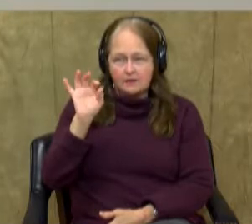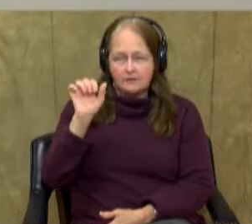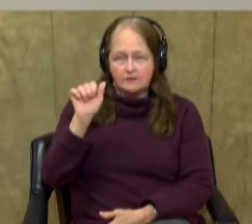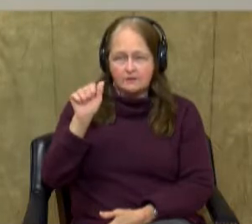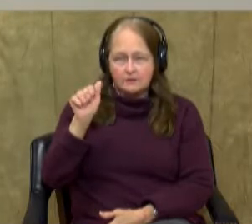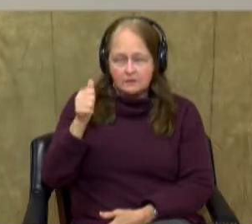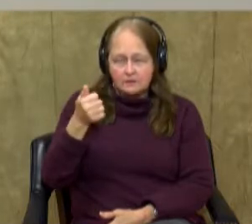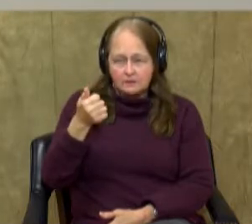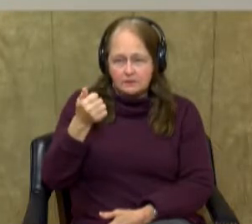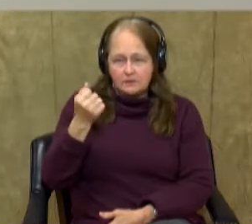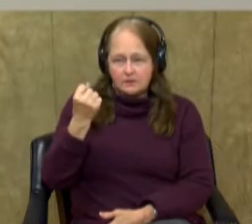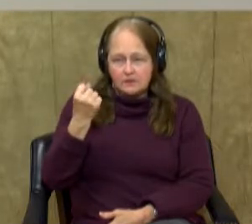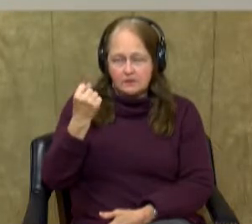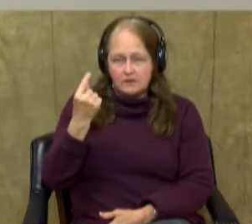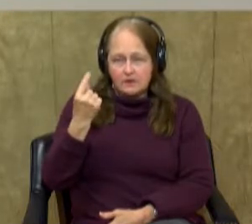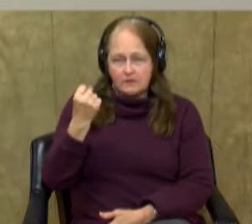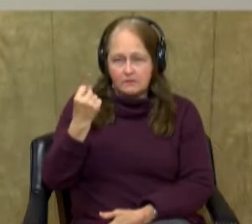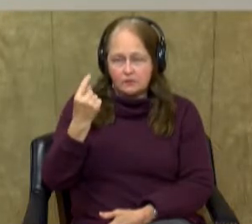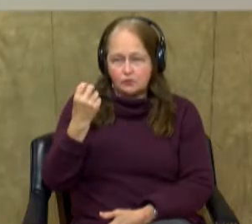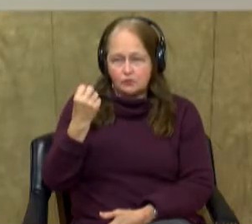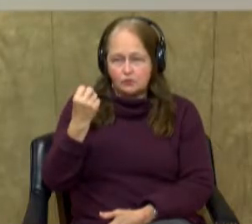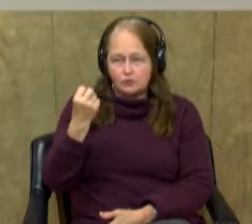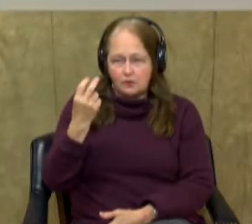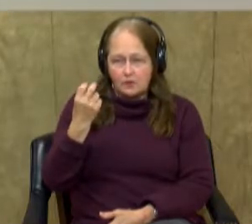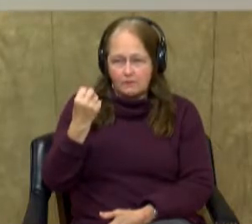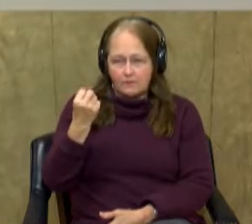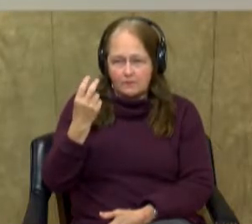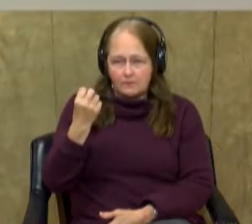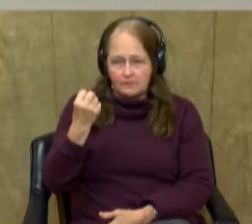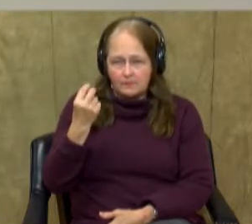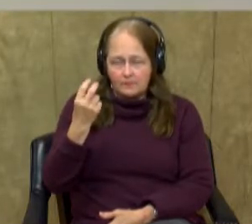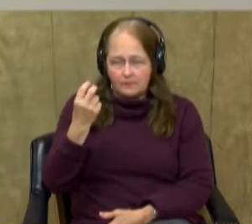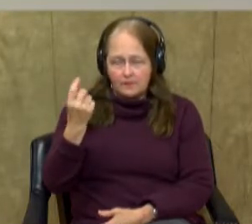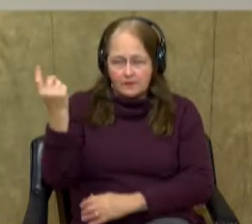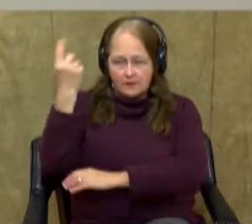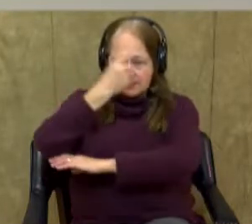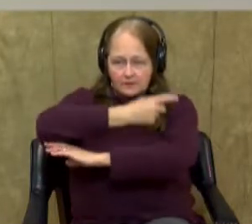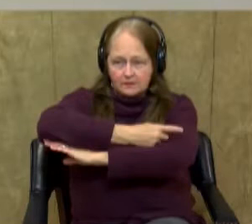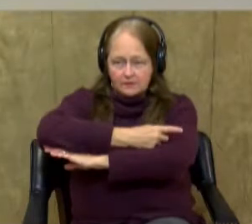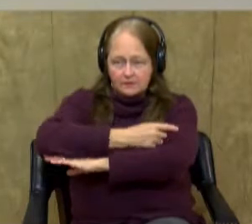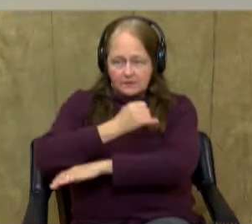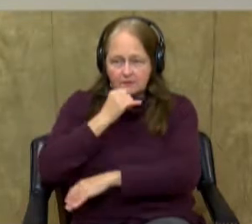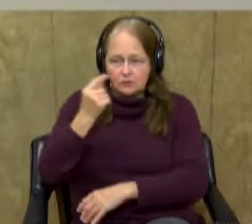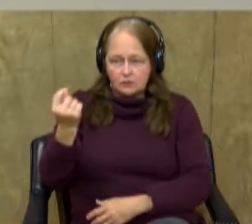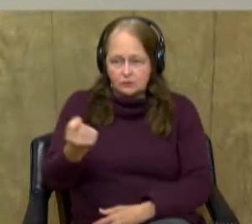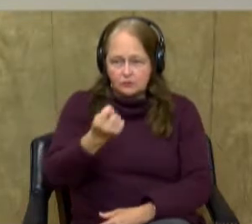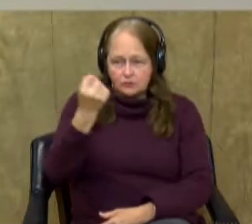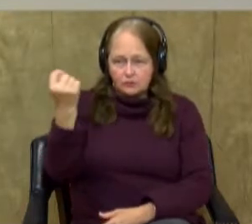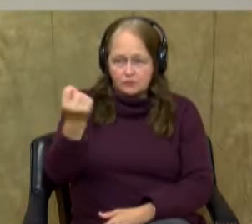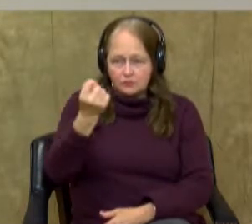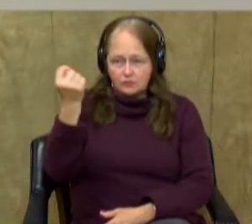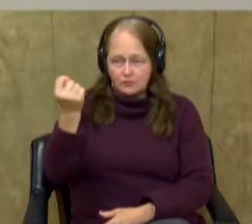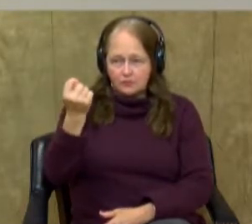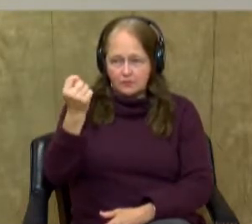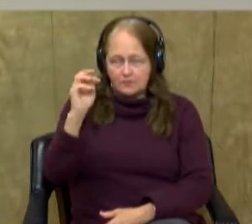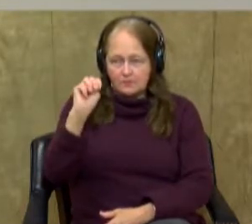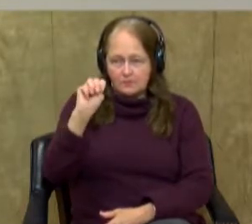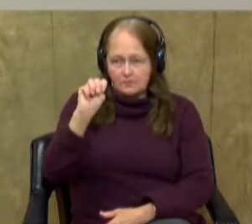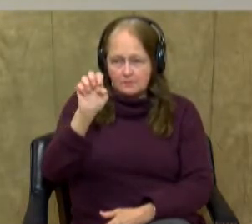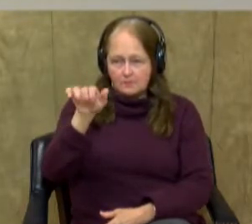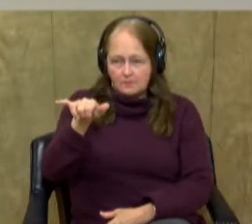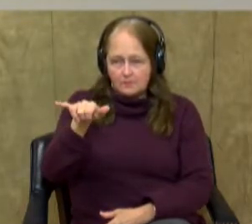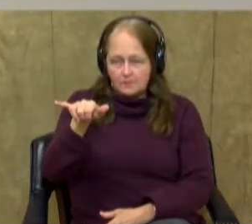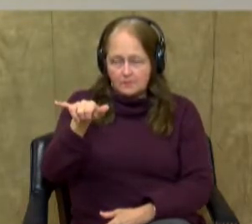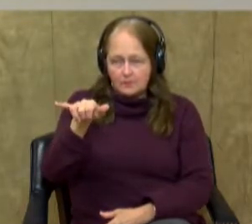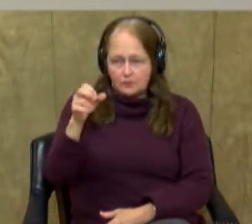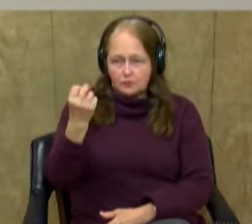9, 10, 11, 12. So today is Tuesday, May